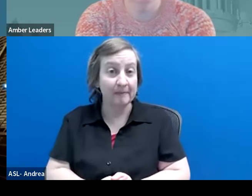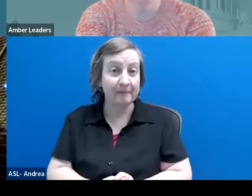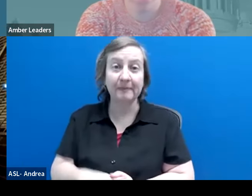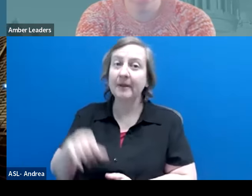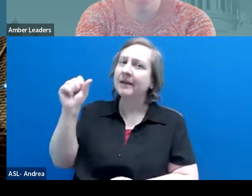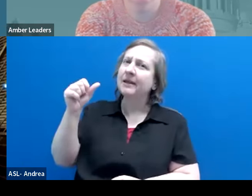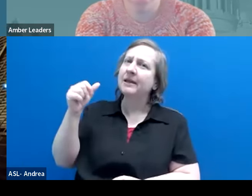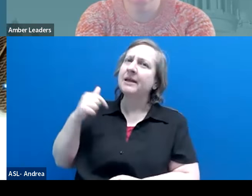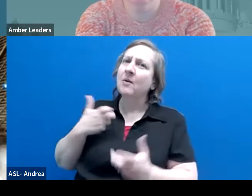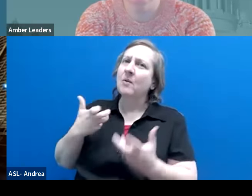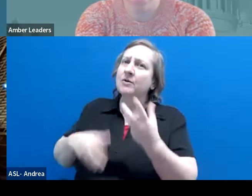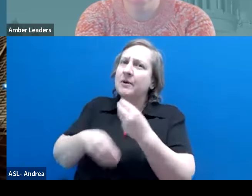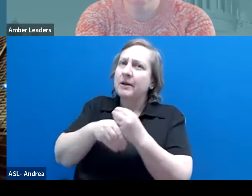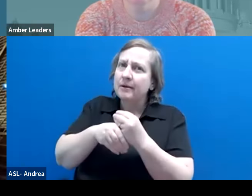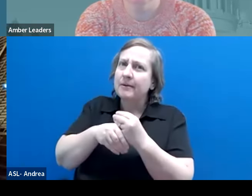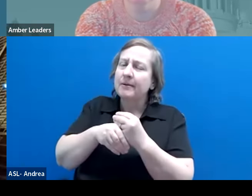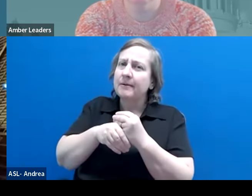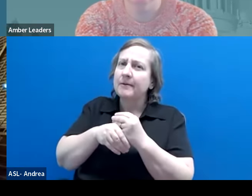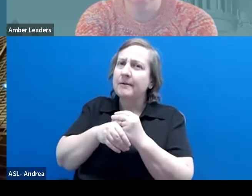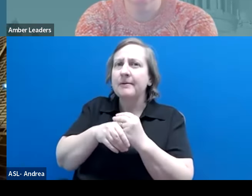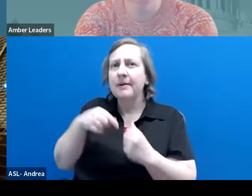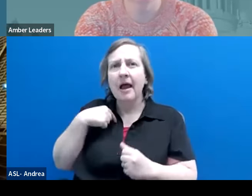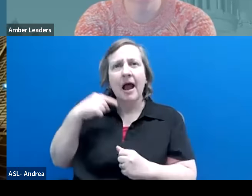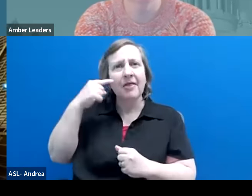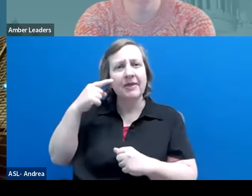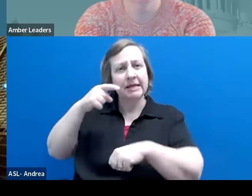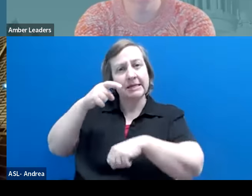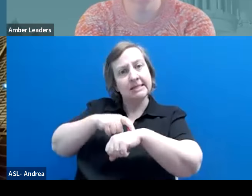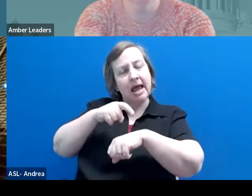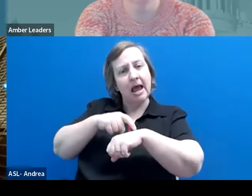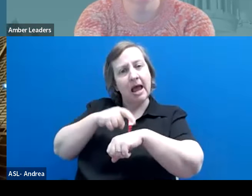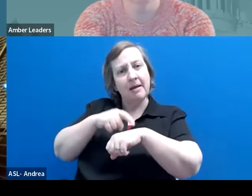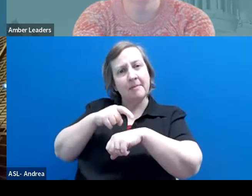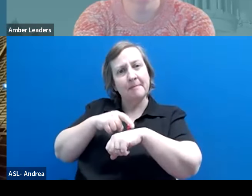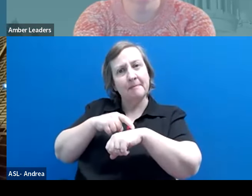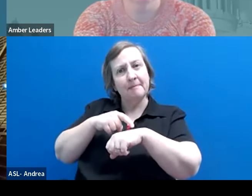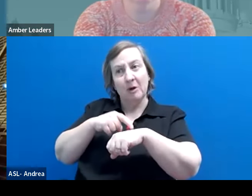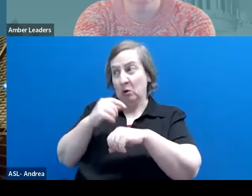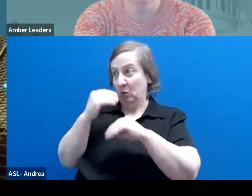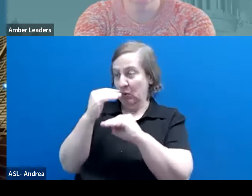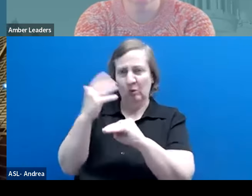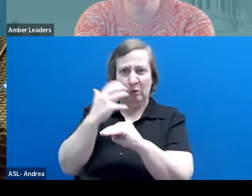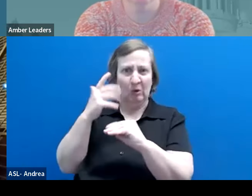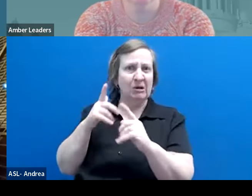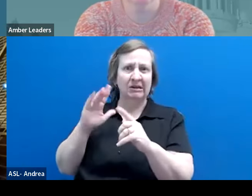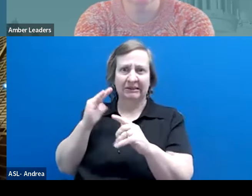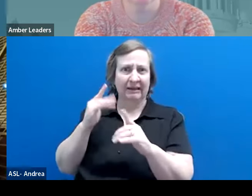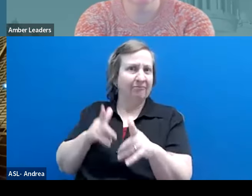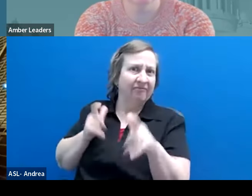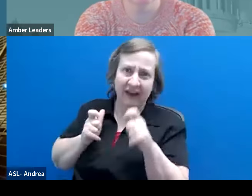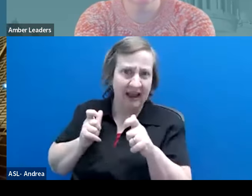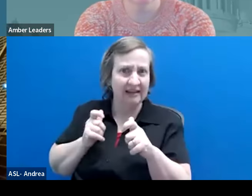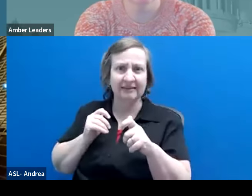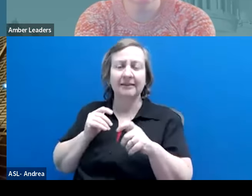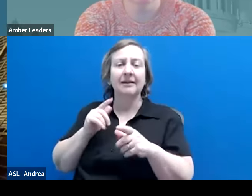Yeah, I would just add that I think that the time frame for this seems ambitious, but I think part of my thinking, at least, is